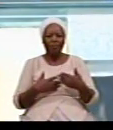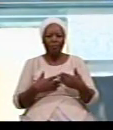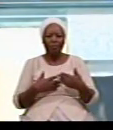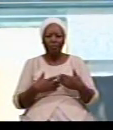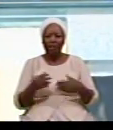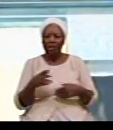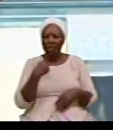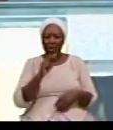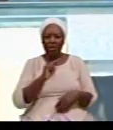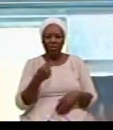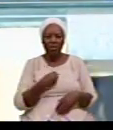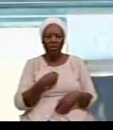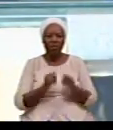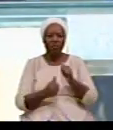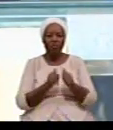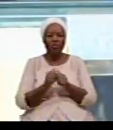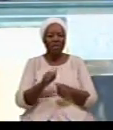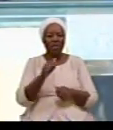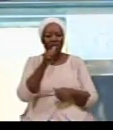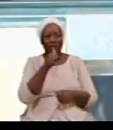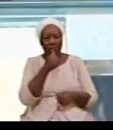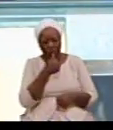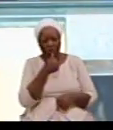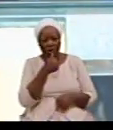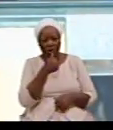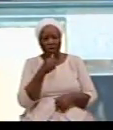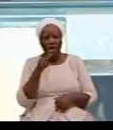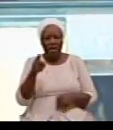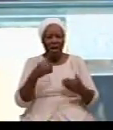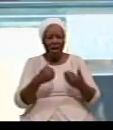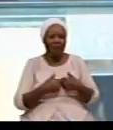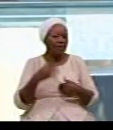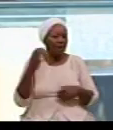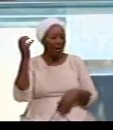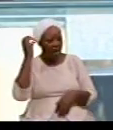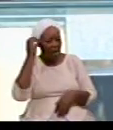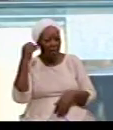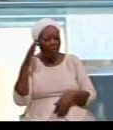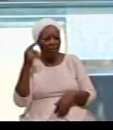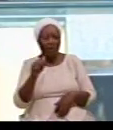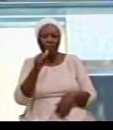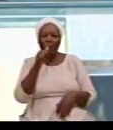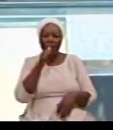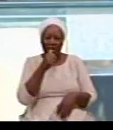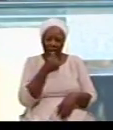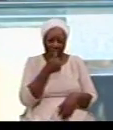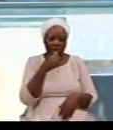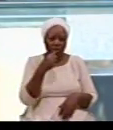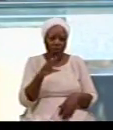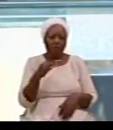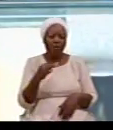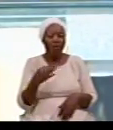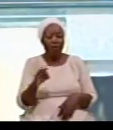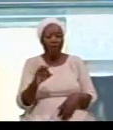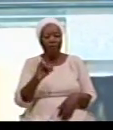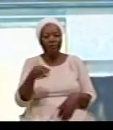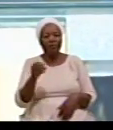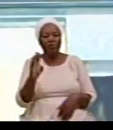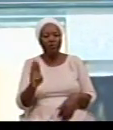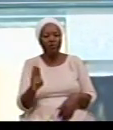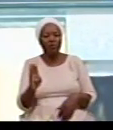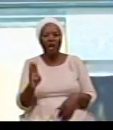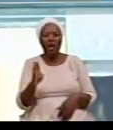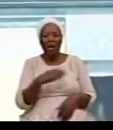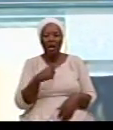which endure. Ye have heard of the patience of Job. And you will not